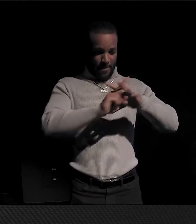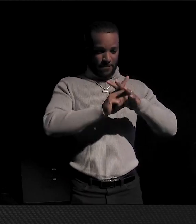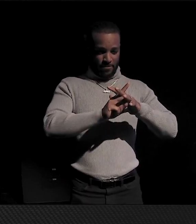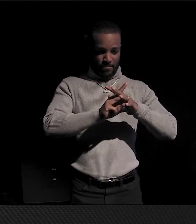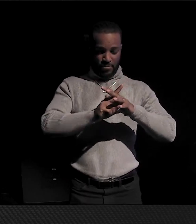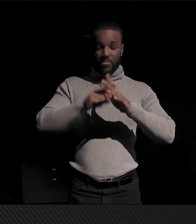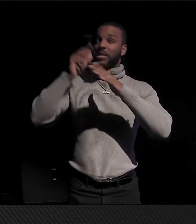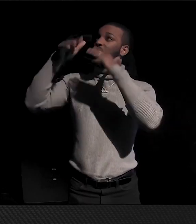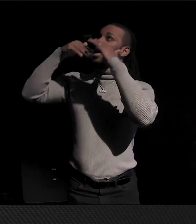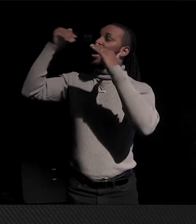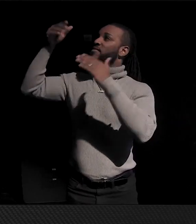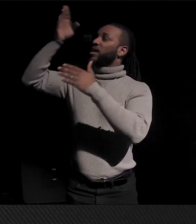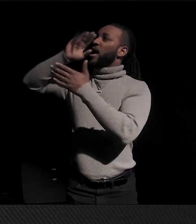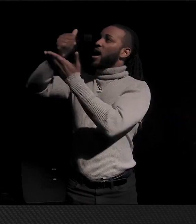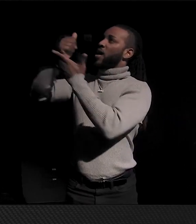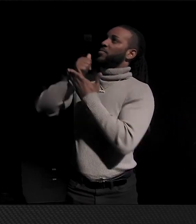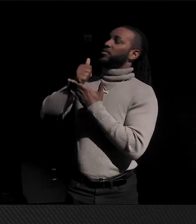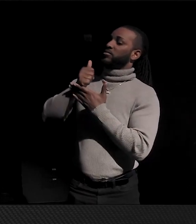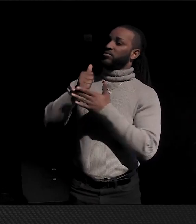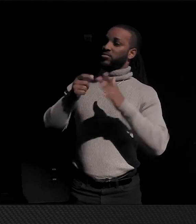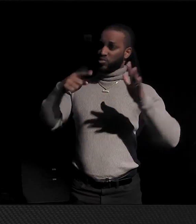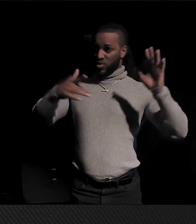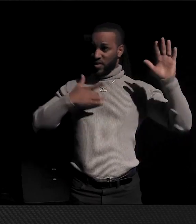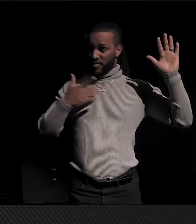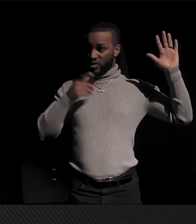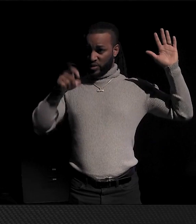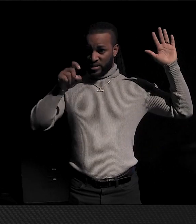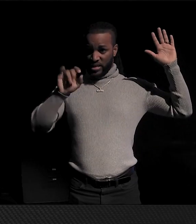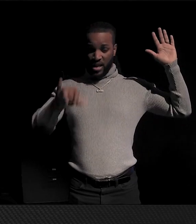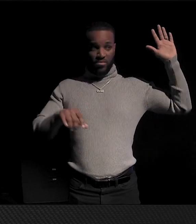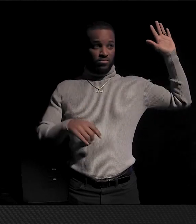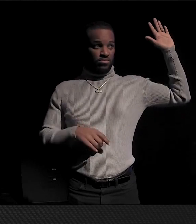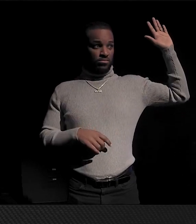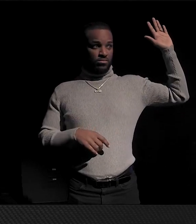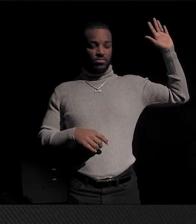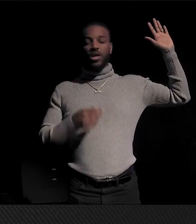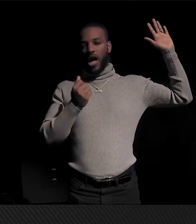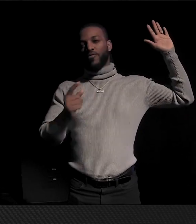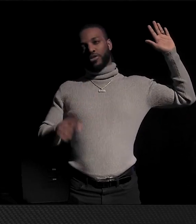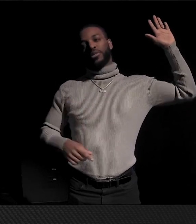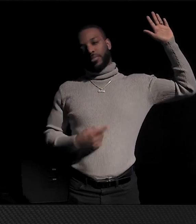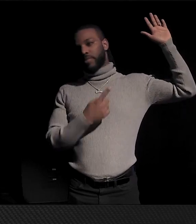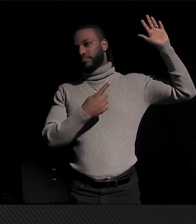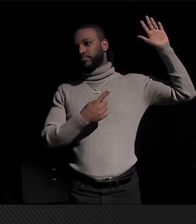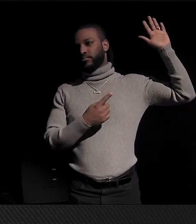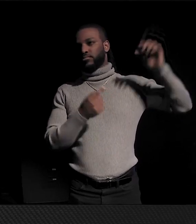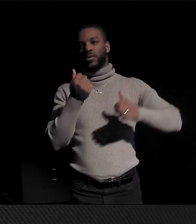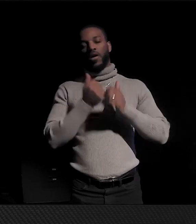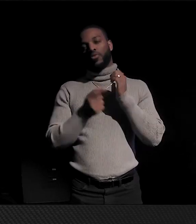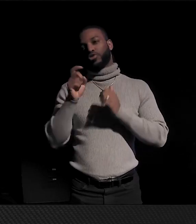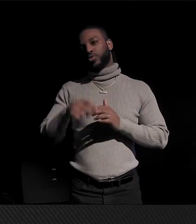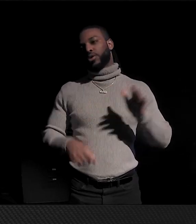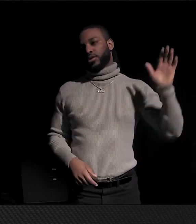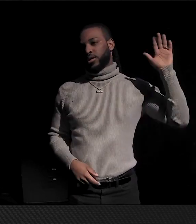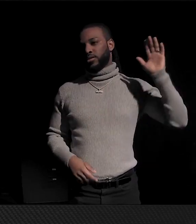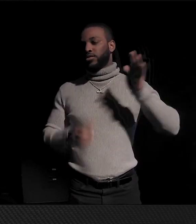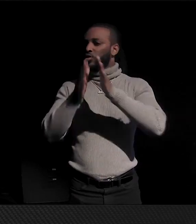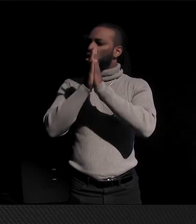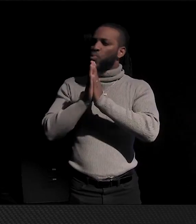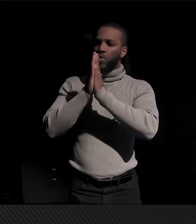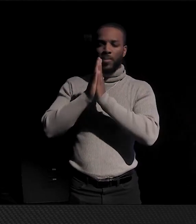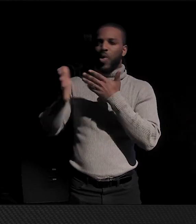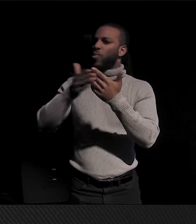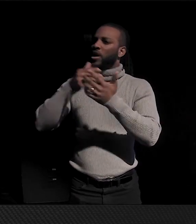Does anybody have a situation that they feel like they need heaven in right now? Every hand should be up, right? Every hand should be up. Let's begin to pray that. Be